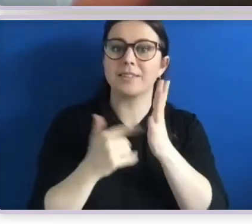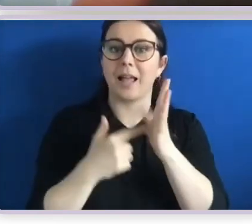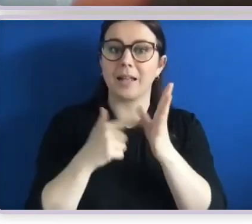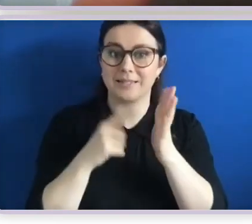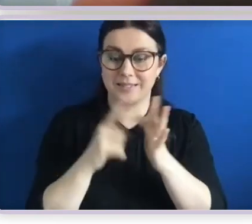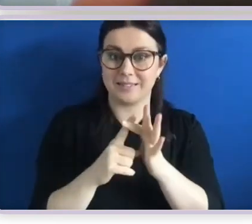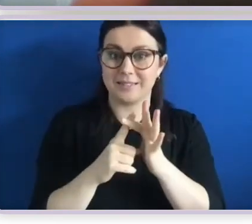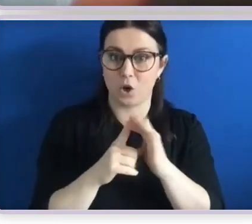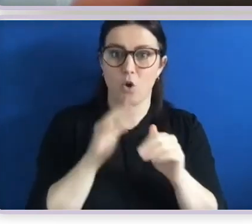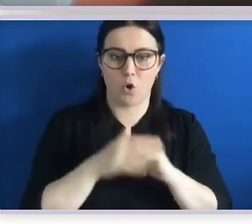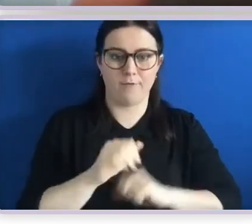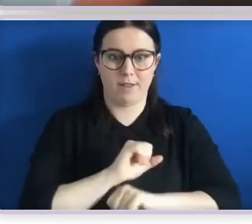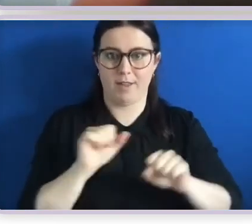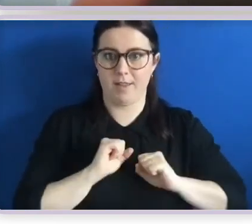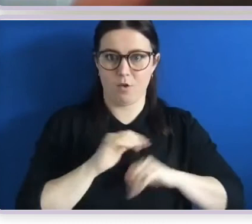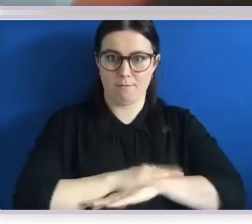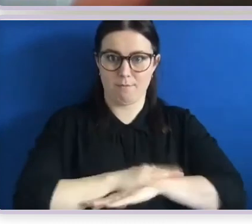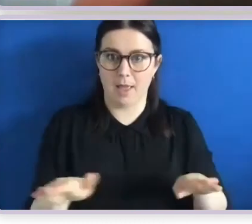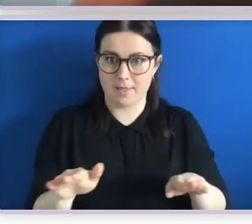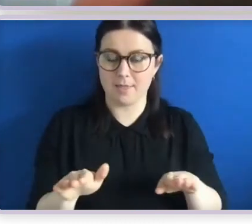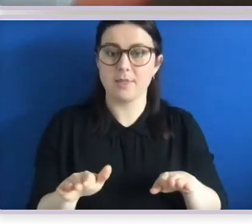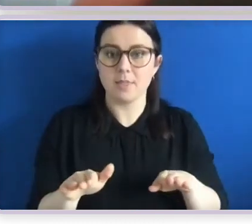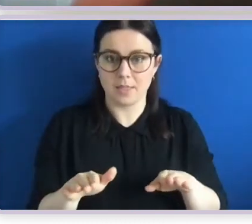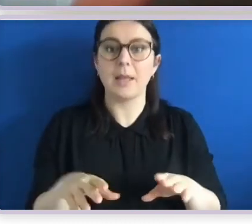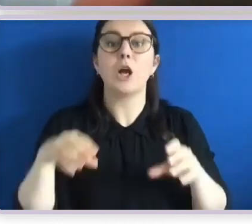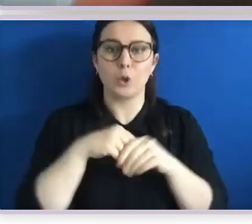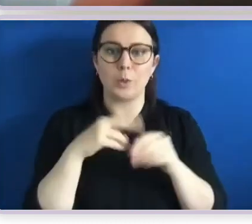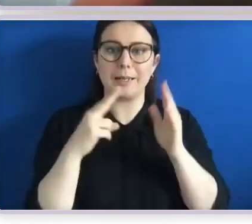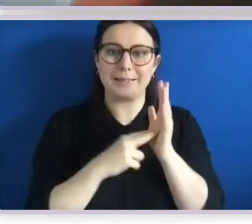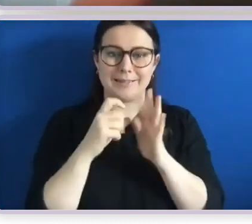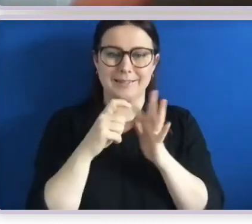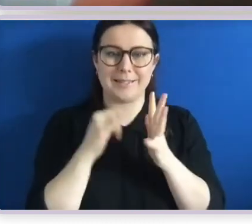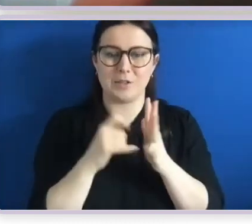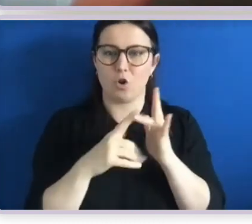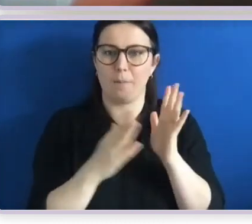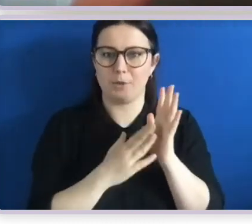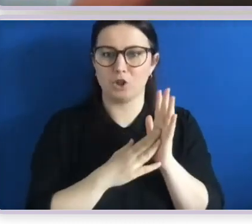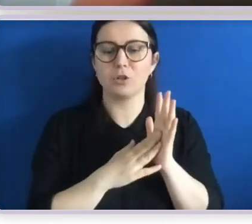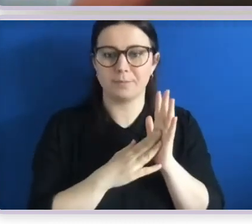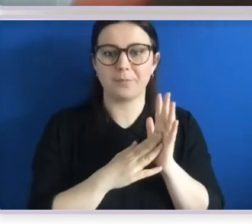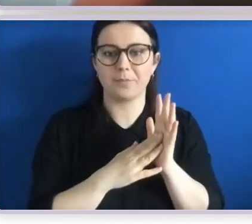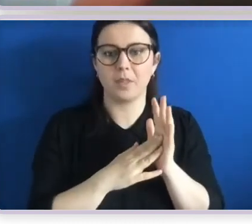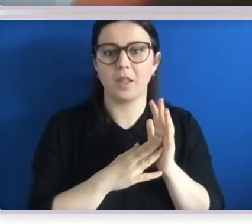our ban, including the NDIS Commission. So